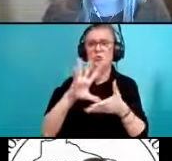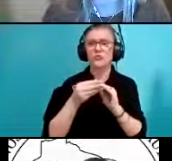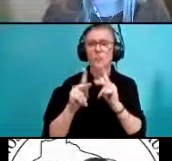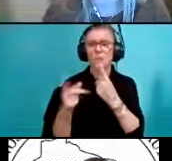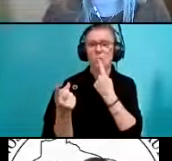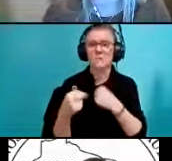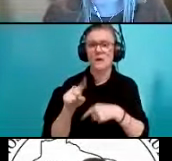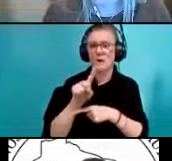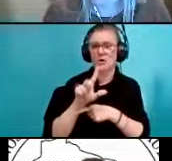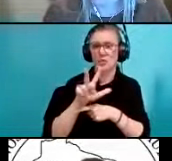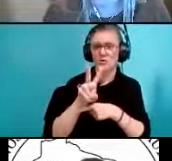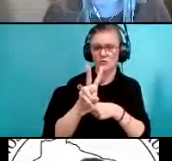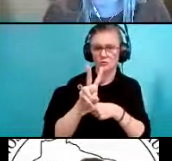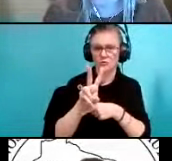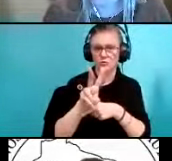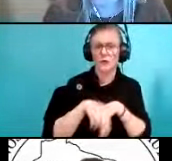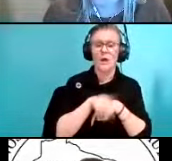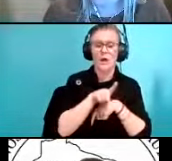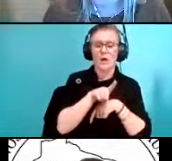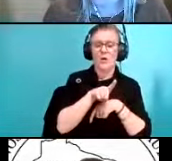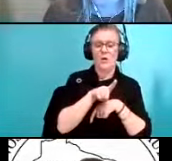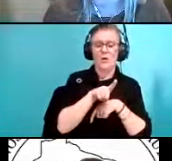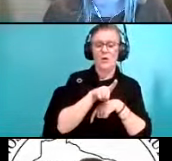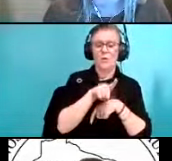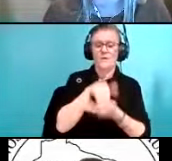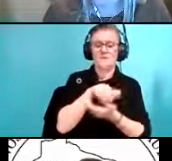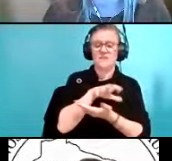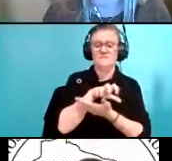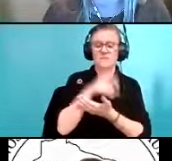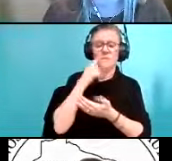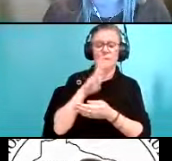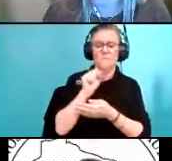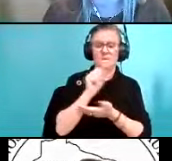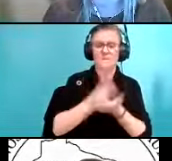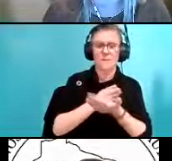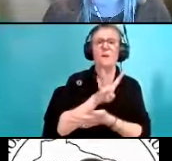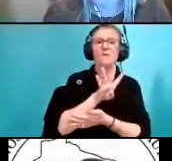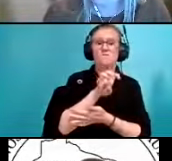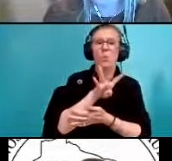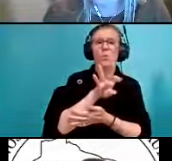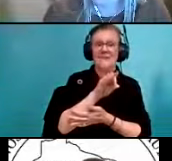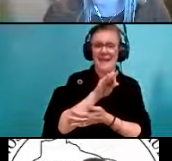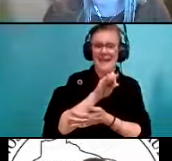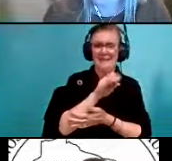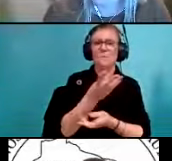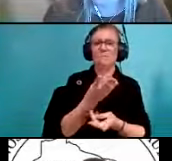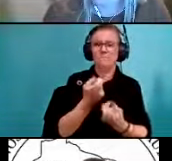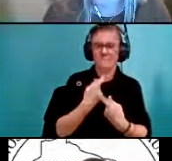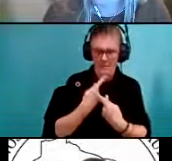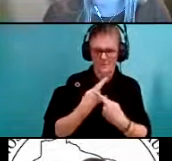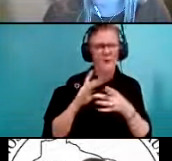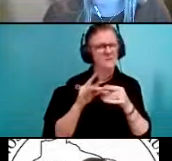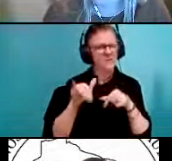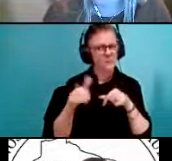the 1,500 bus stop surveys, the community partners received 400 returned responses, as I mentioned